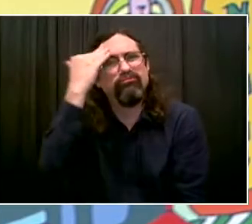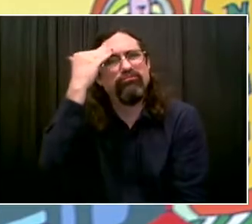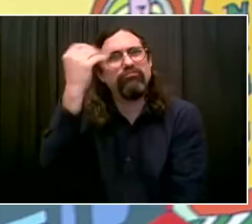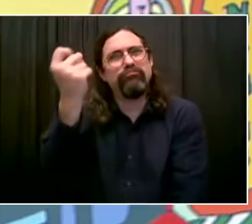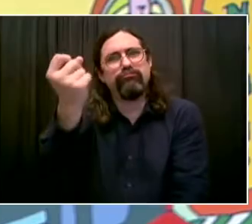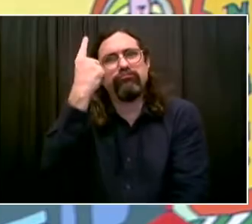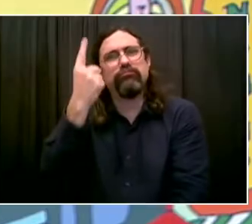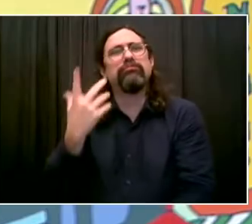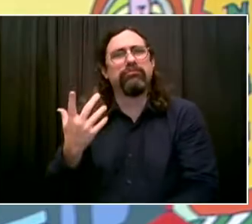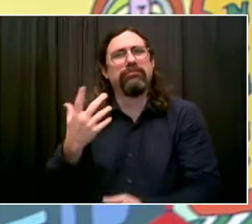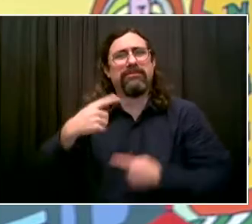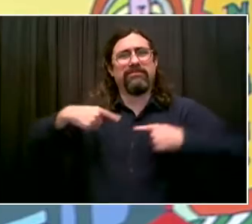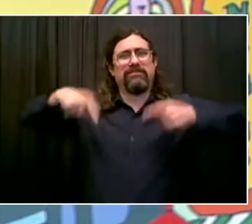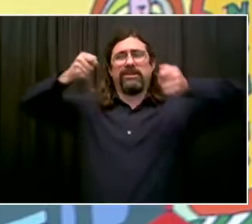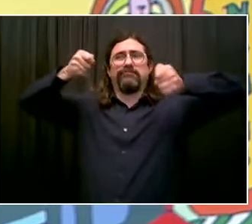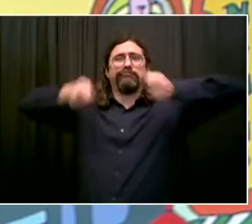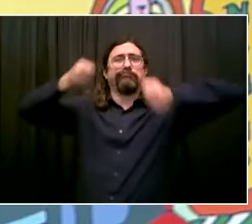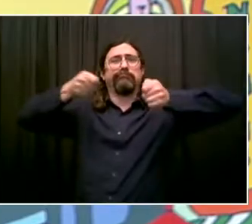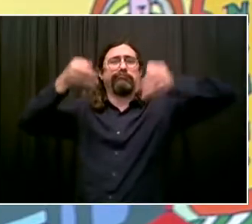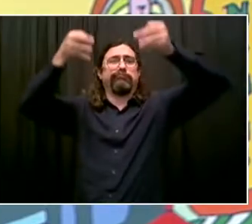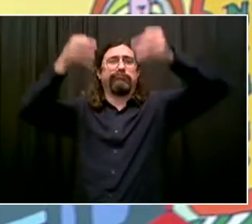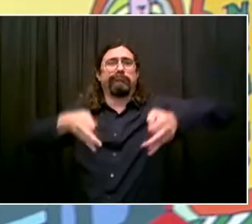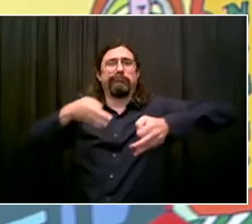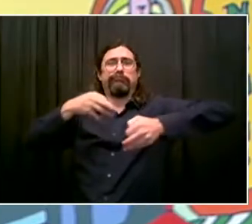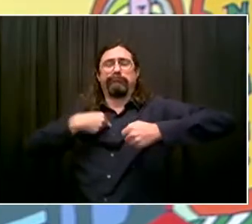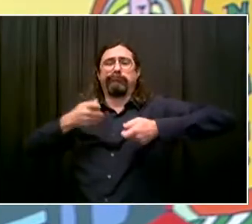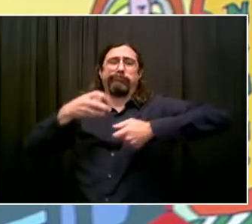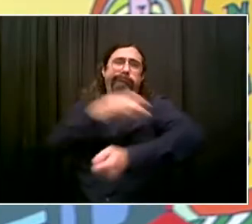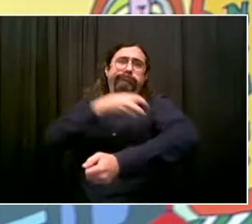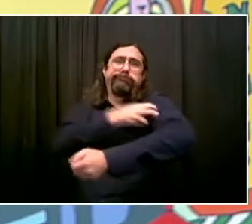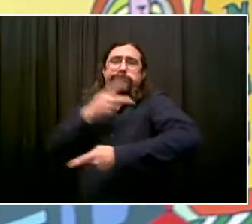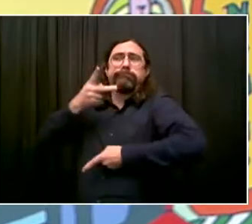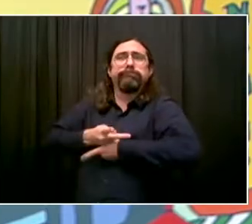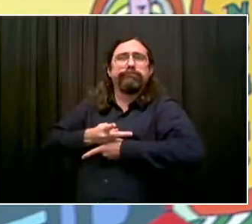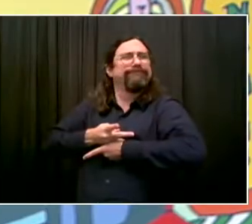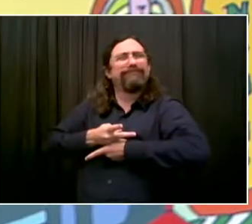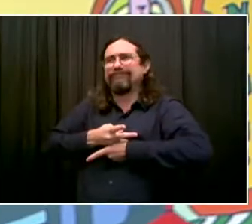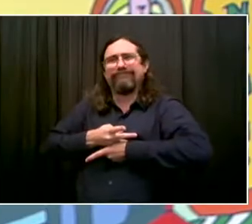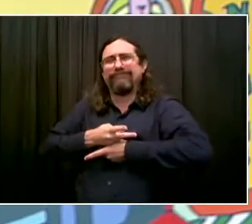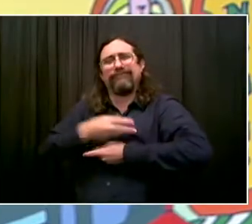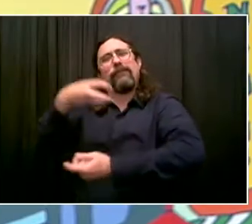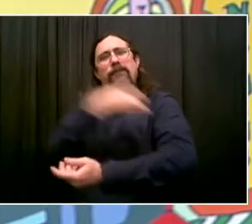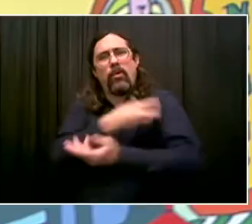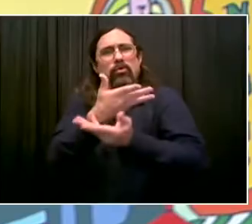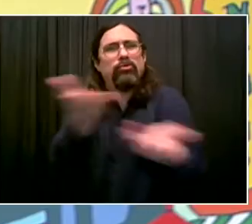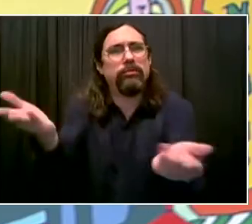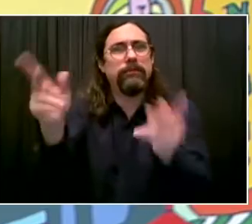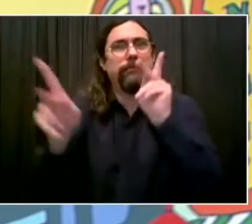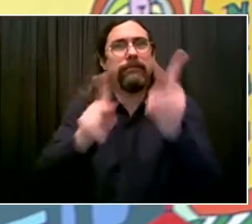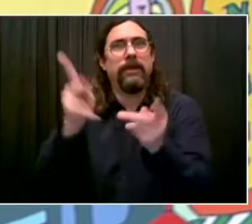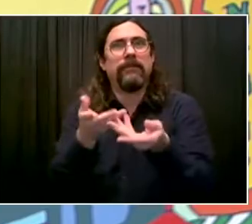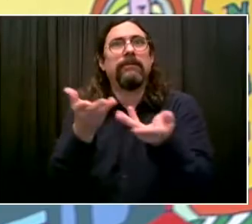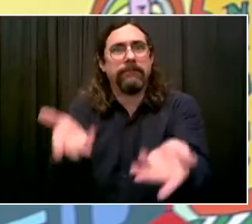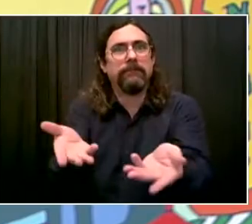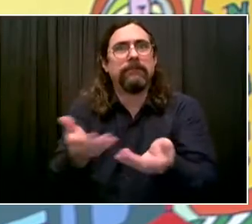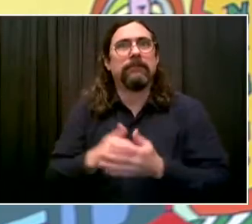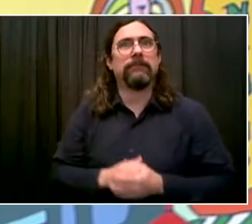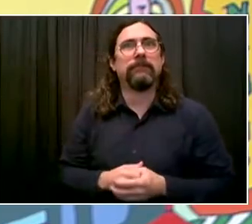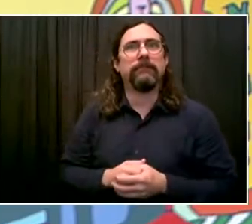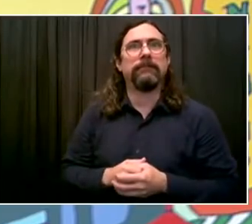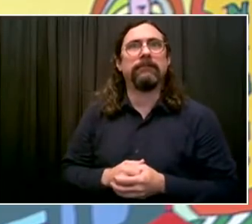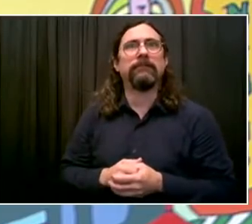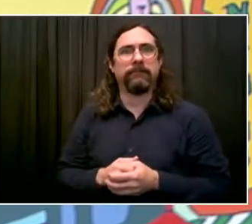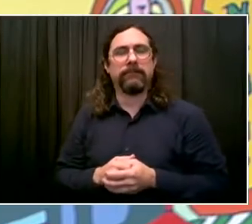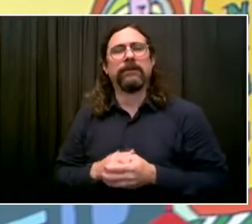Services, all these key offices that actually control the flow of money are being held by people of